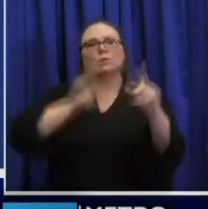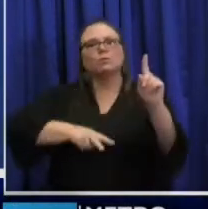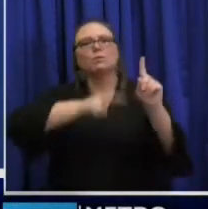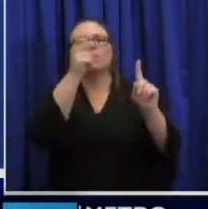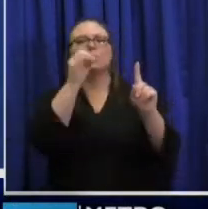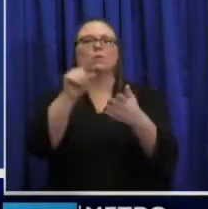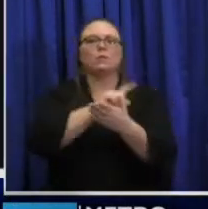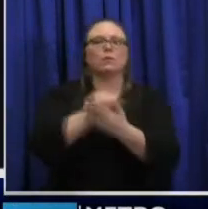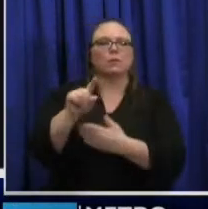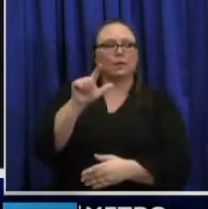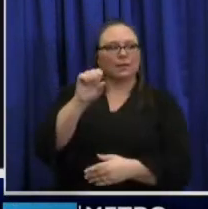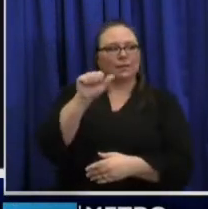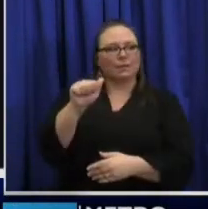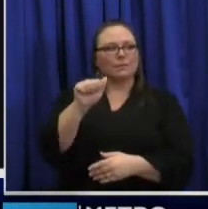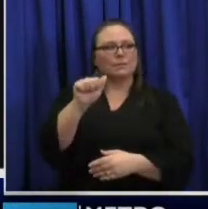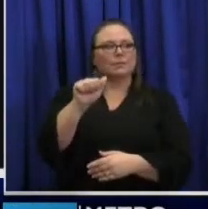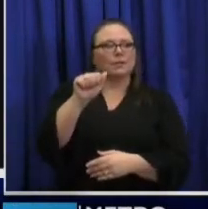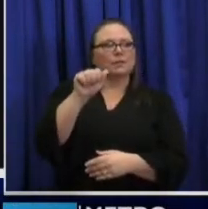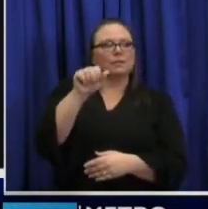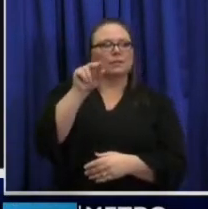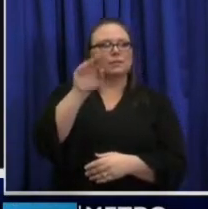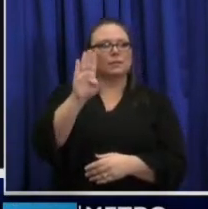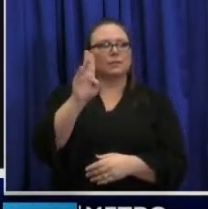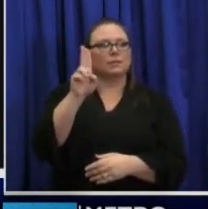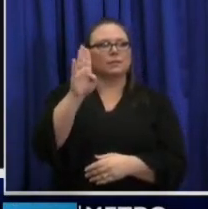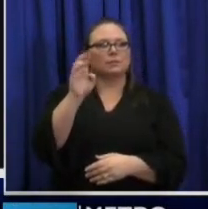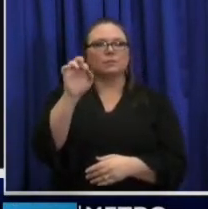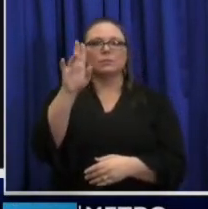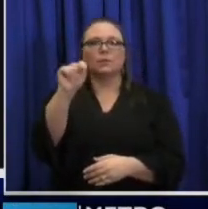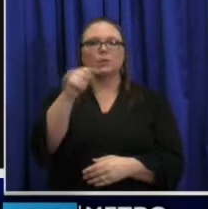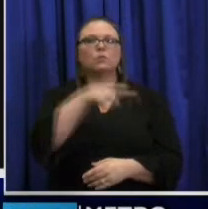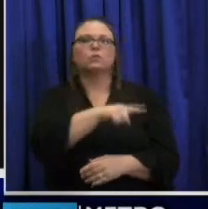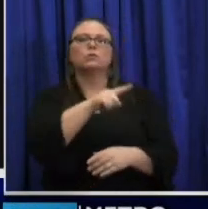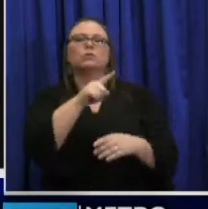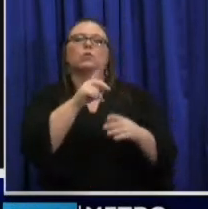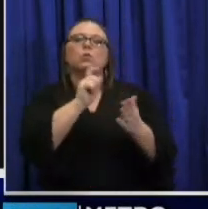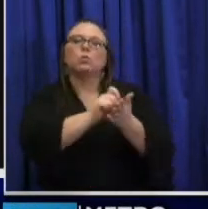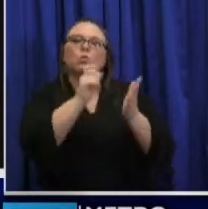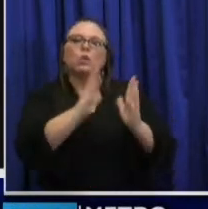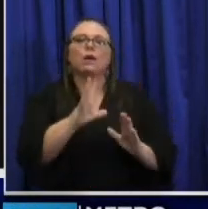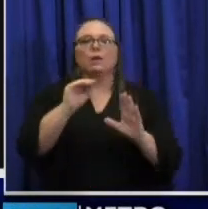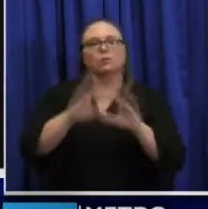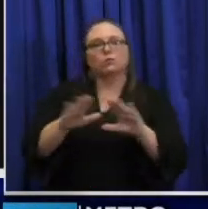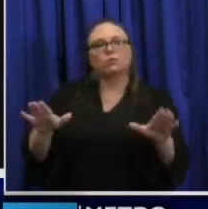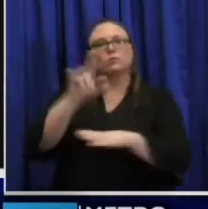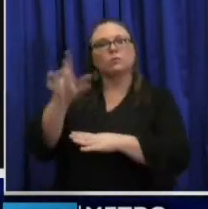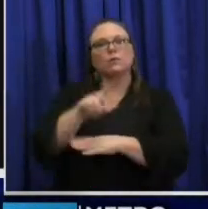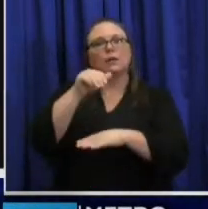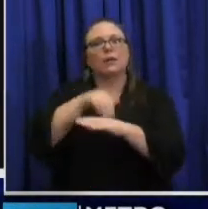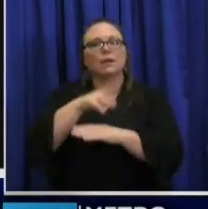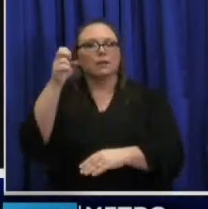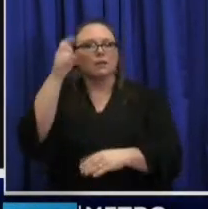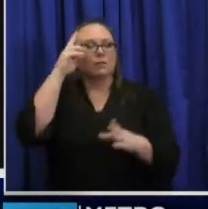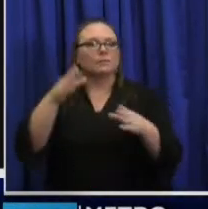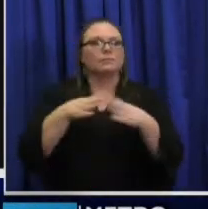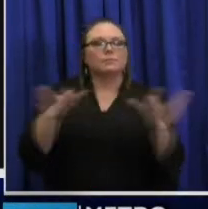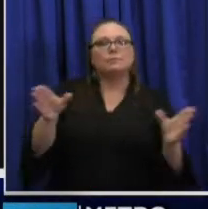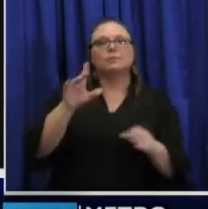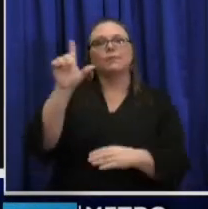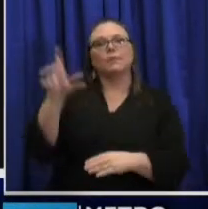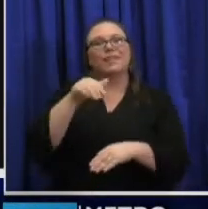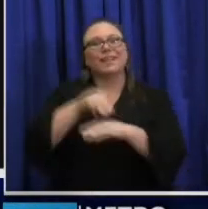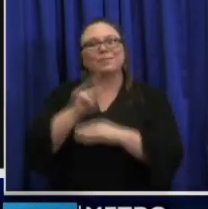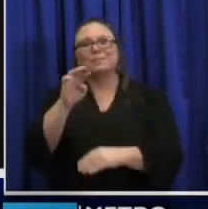Lisa Gubert. Lisa is a writer and children's librarian at the Nashville Public Library, Madison Branch,